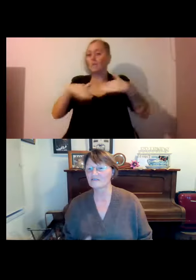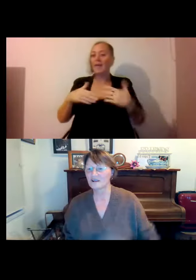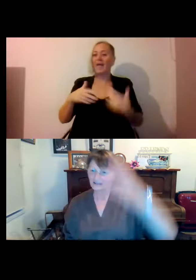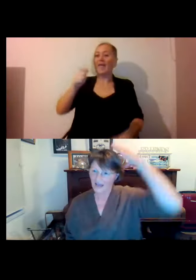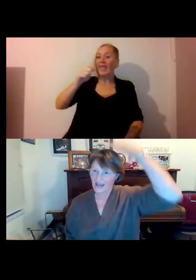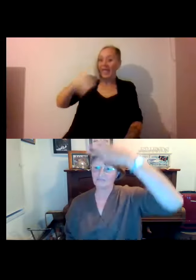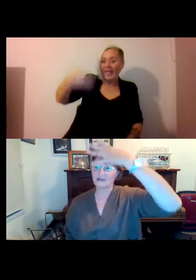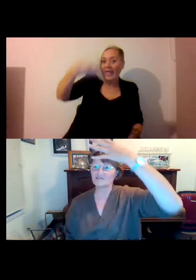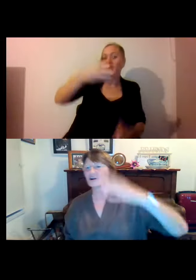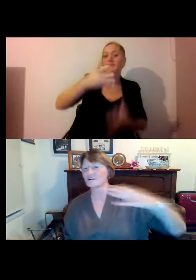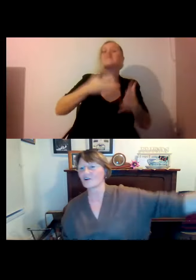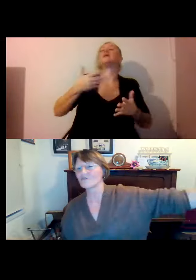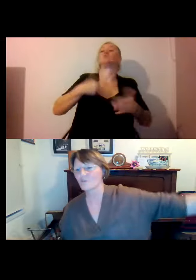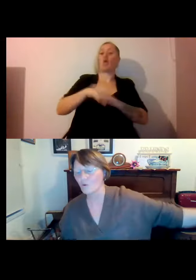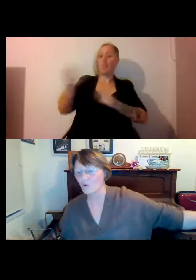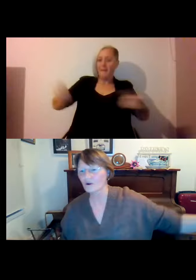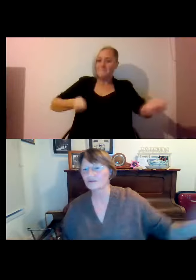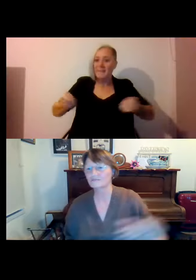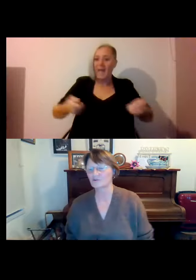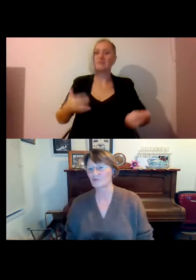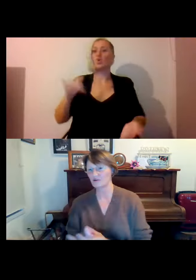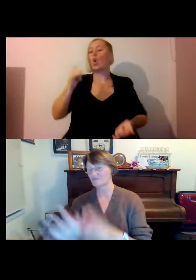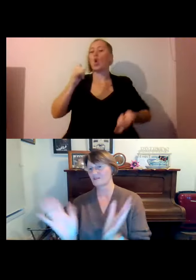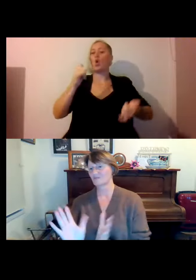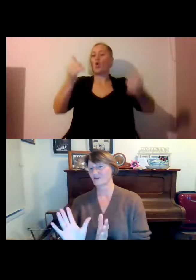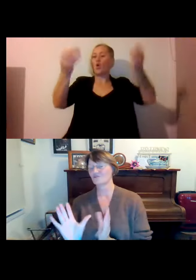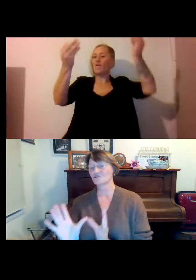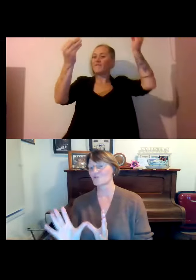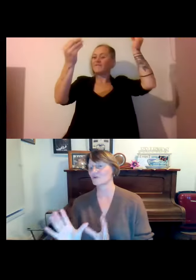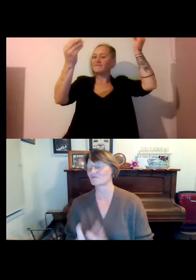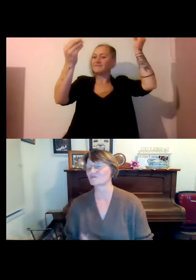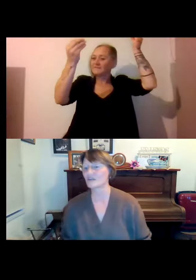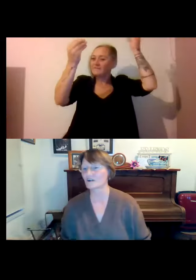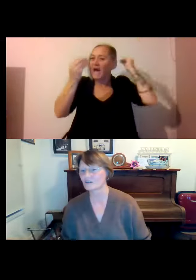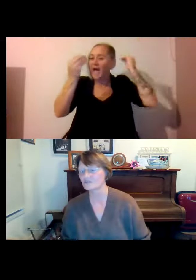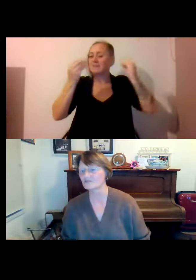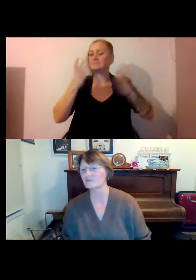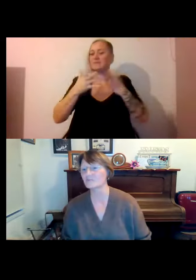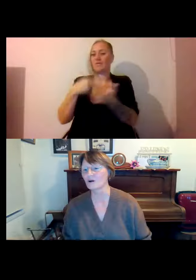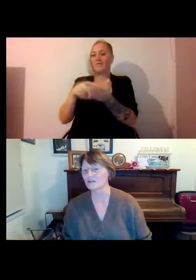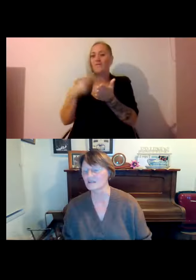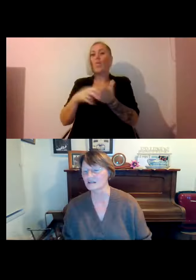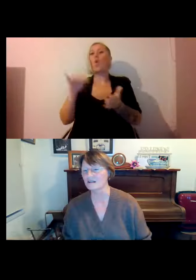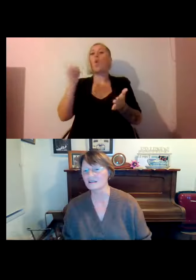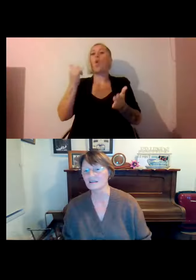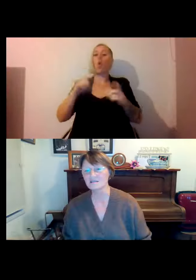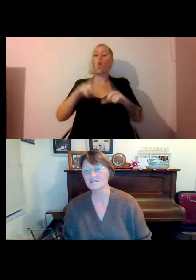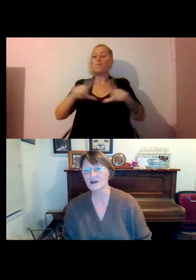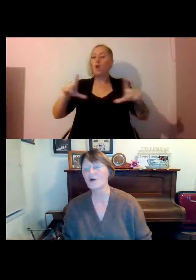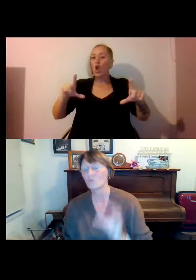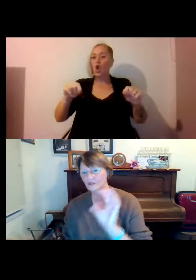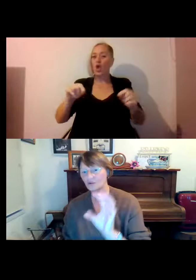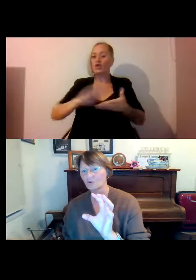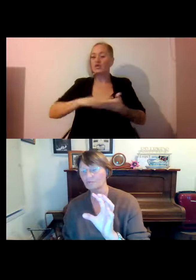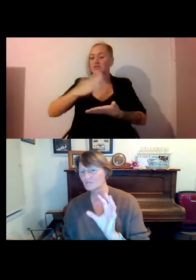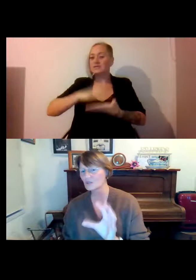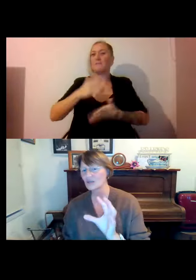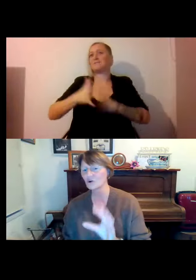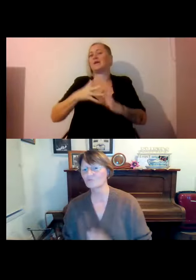bus, your hat means you're going to go for a walk, the purse means we're going shopping. So that idea of symbolising key things with